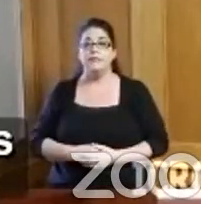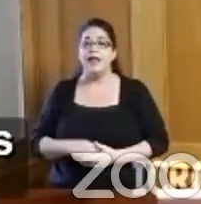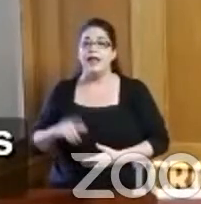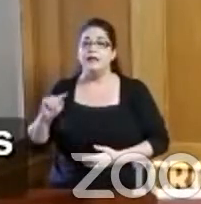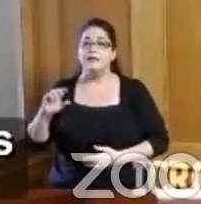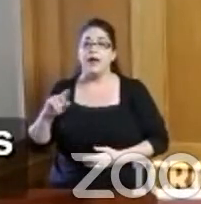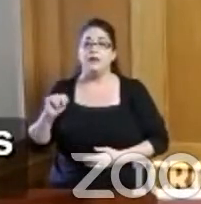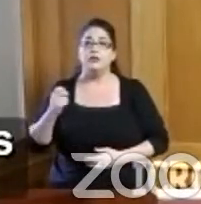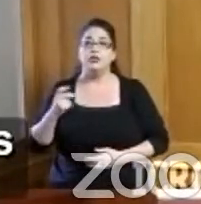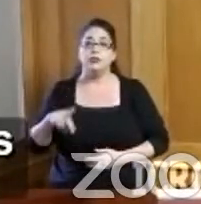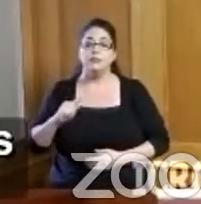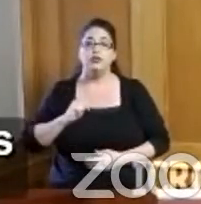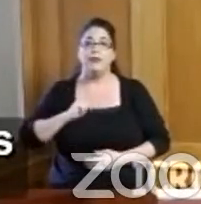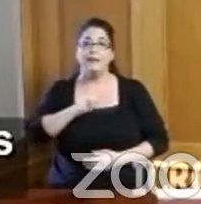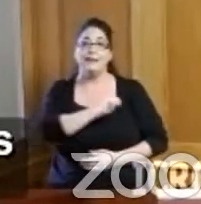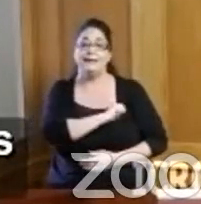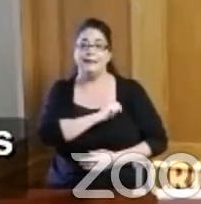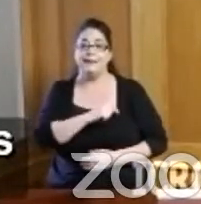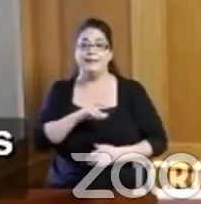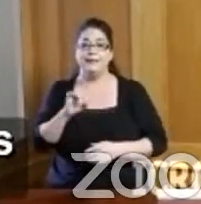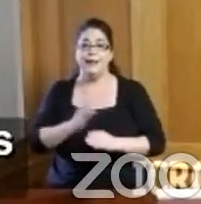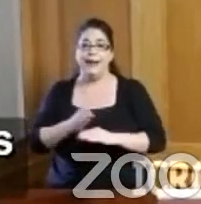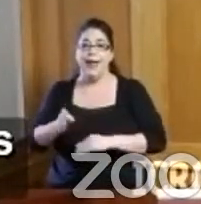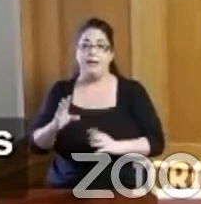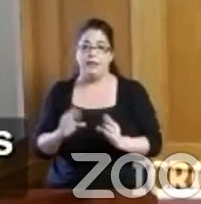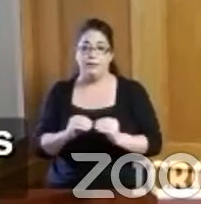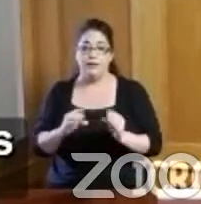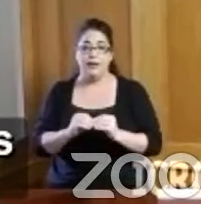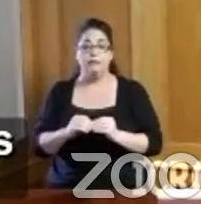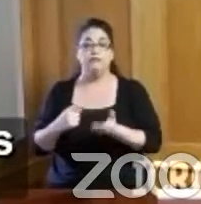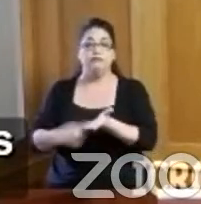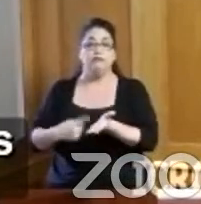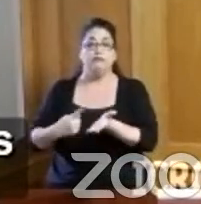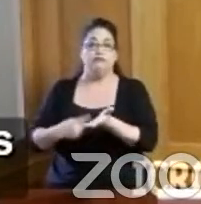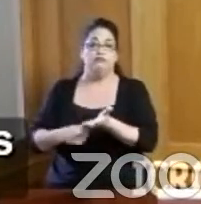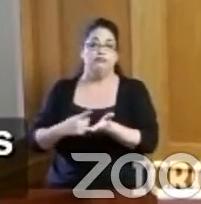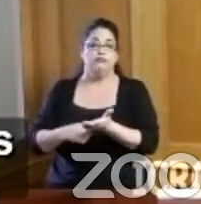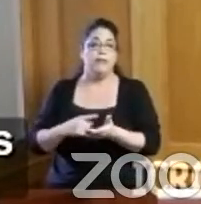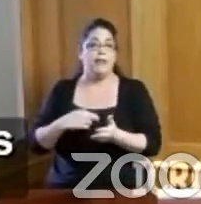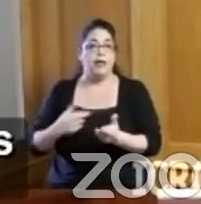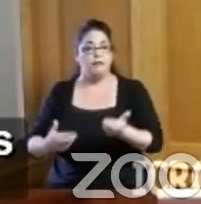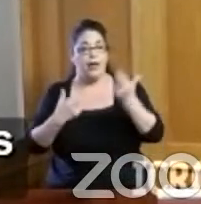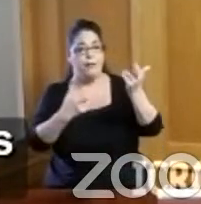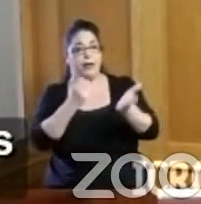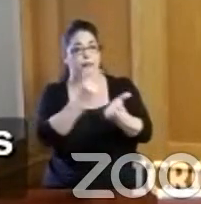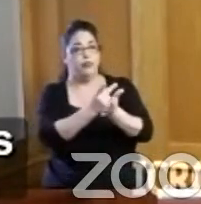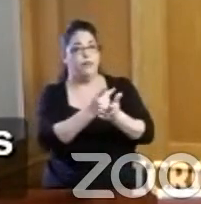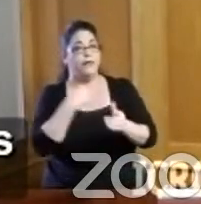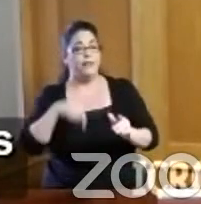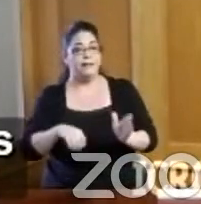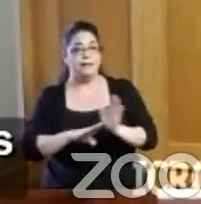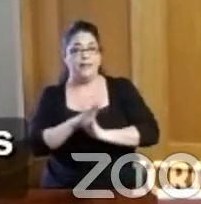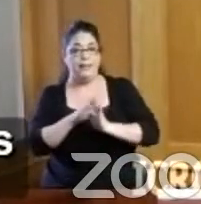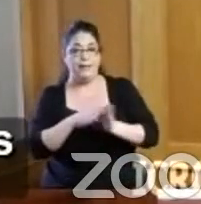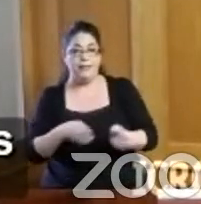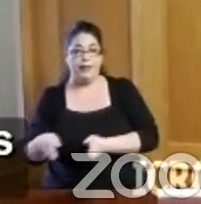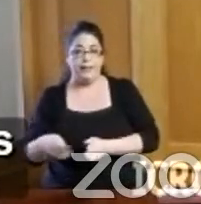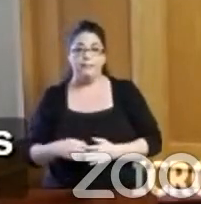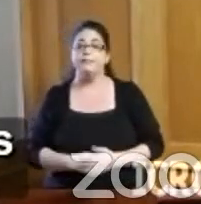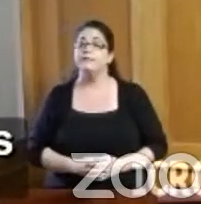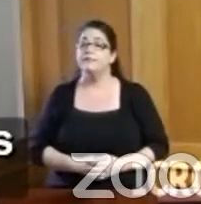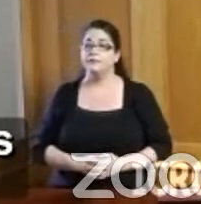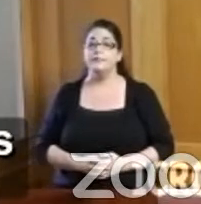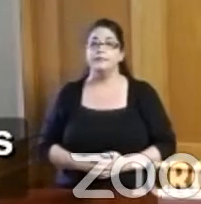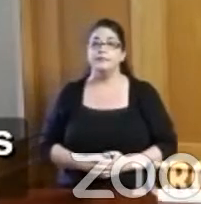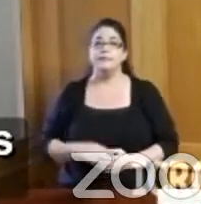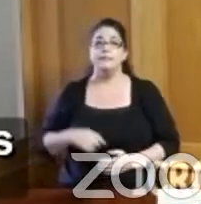a public meeting also after the Planning Commission meeting where the Township Trustees unanimously recommended approval of the development. And then there